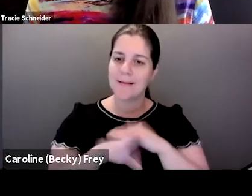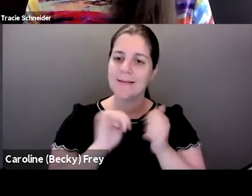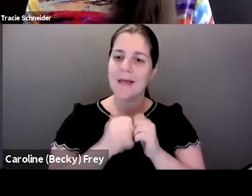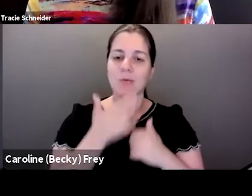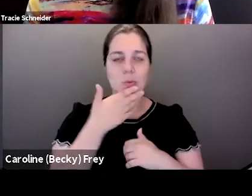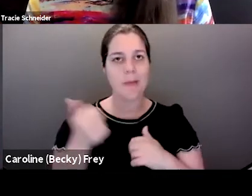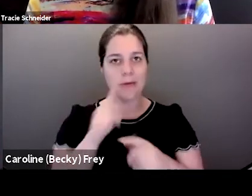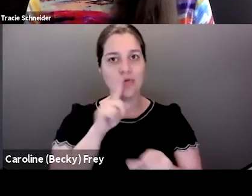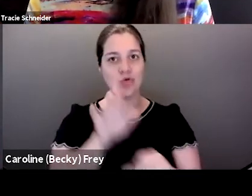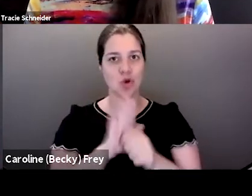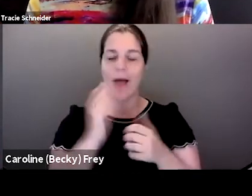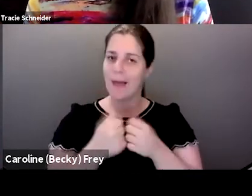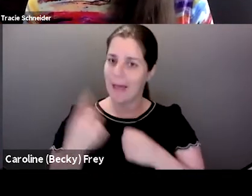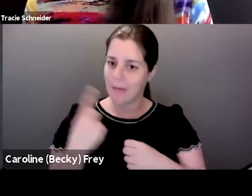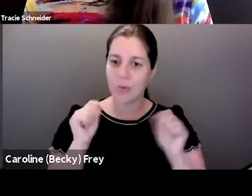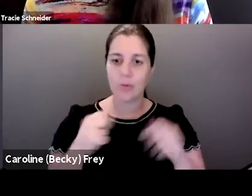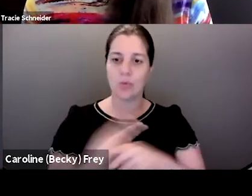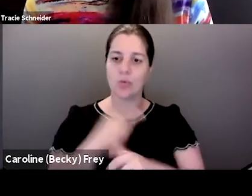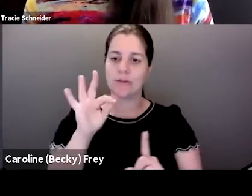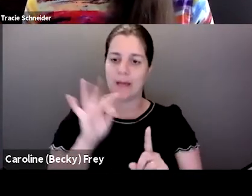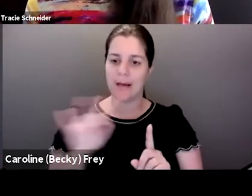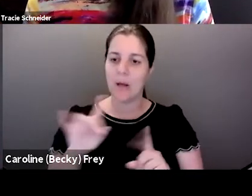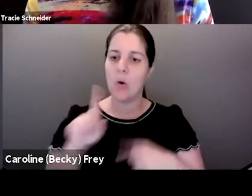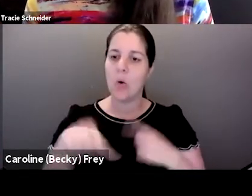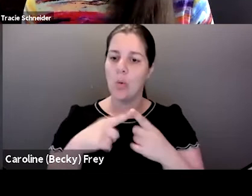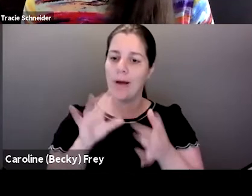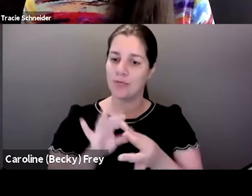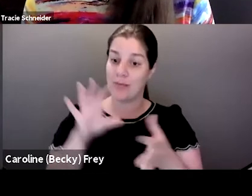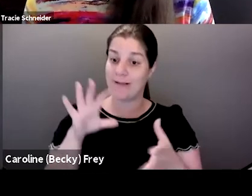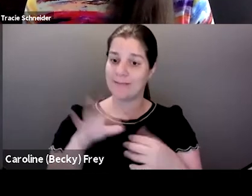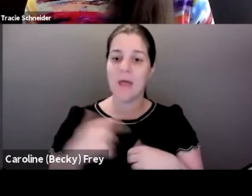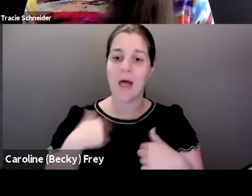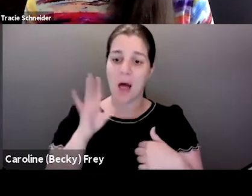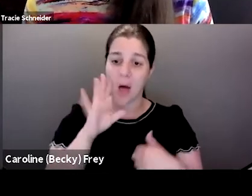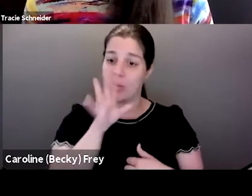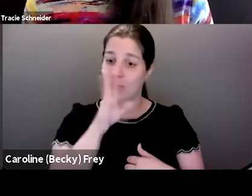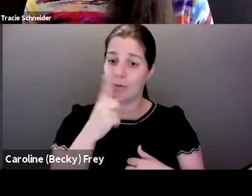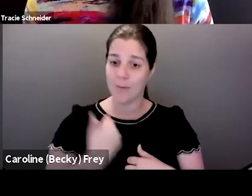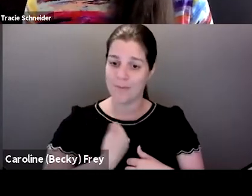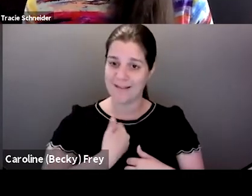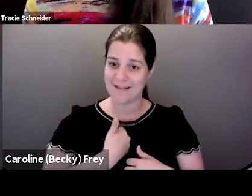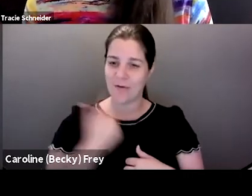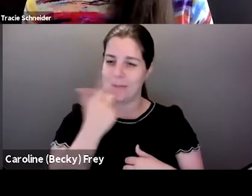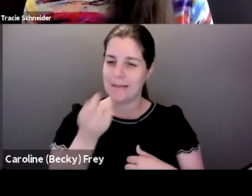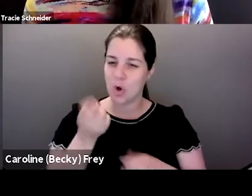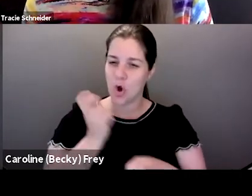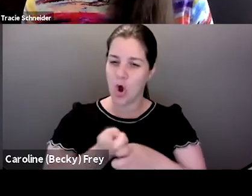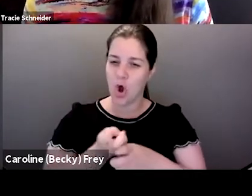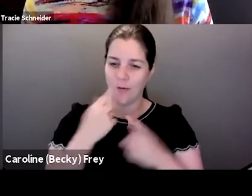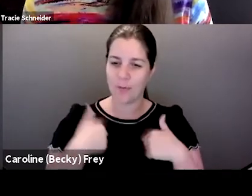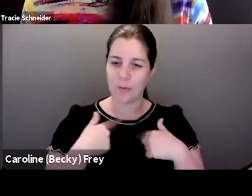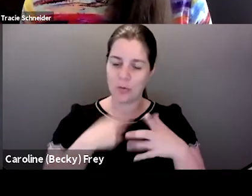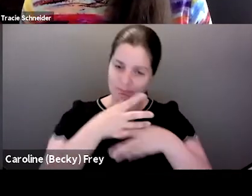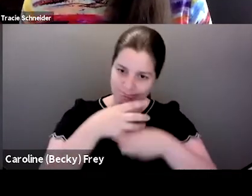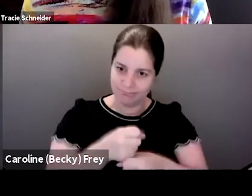ensure that everybody can use 988 when it rolls out. I will be voicing for myself because it's a little hard for me to condense this in the 5